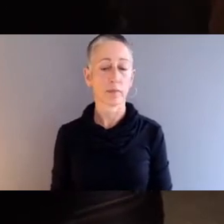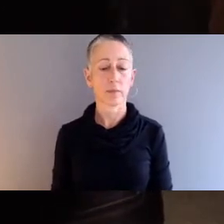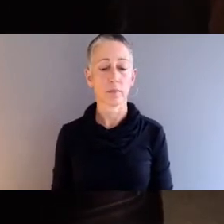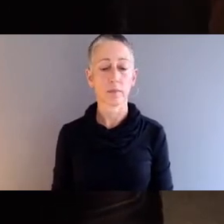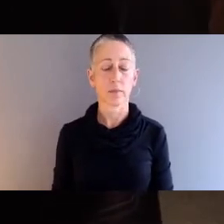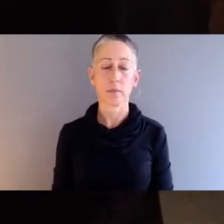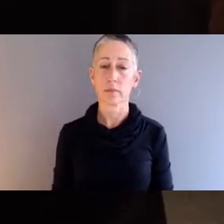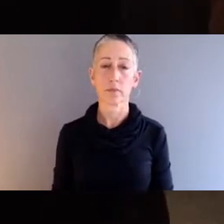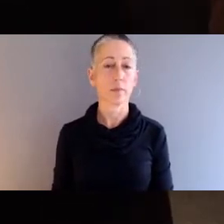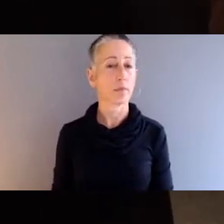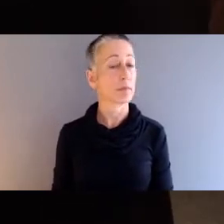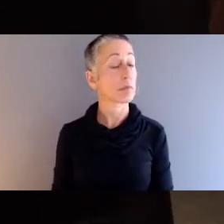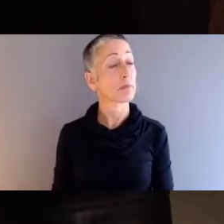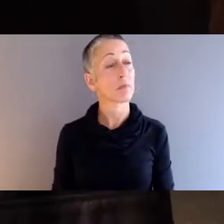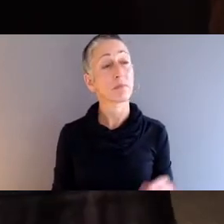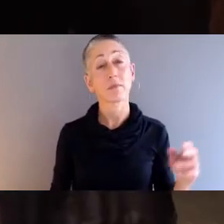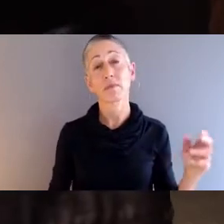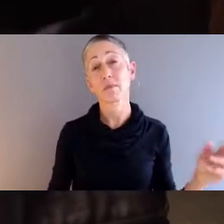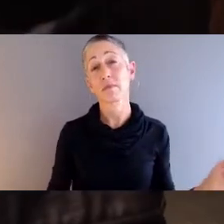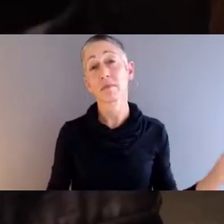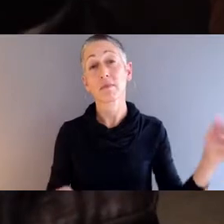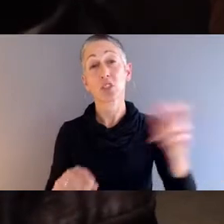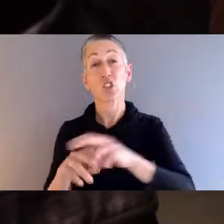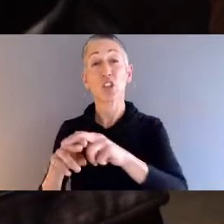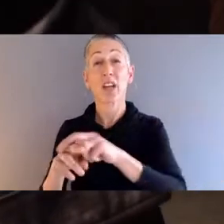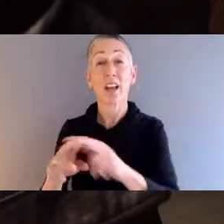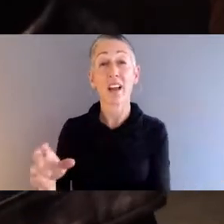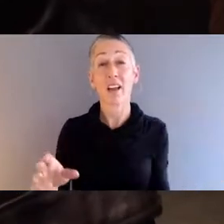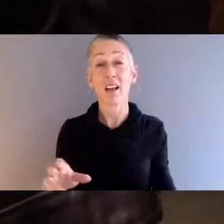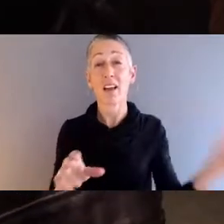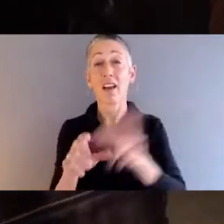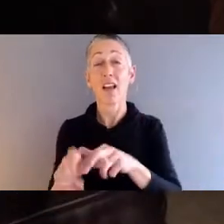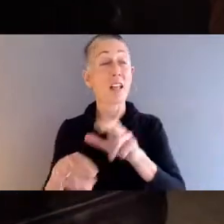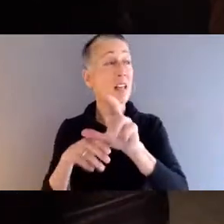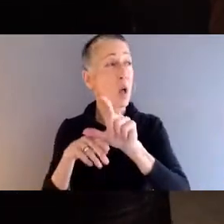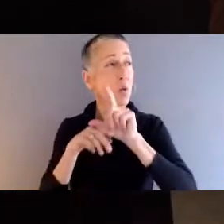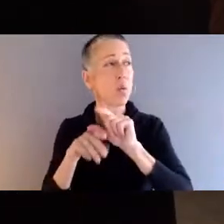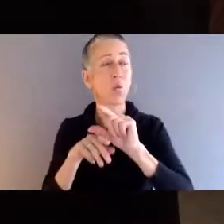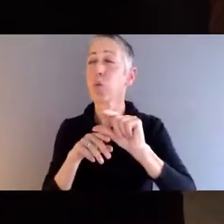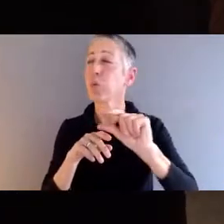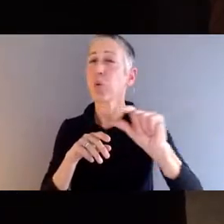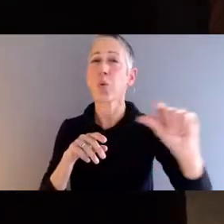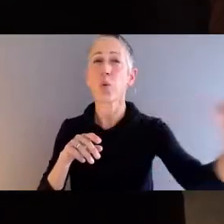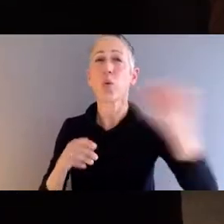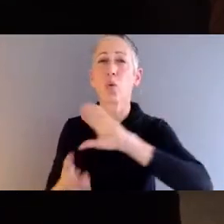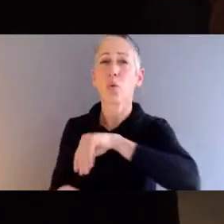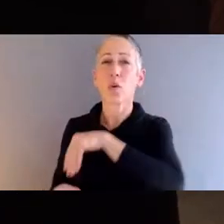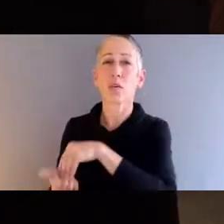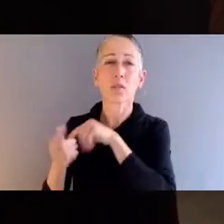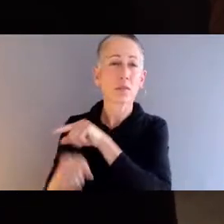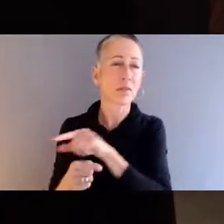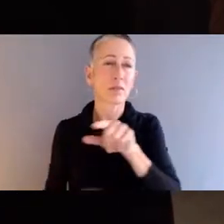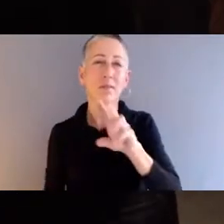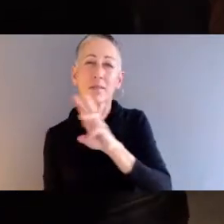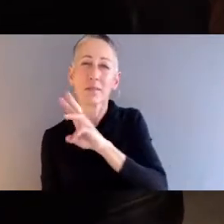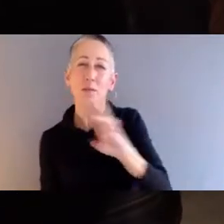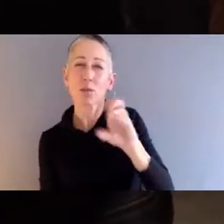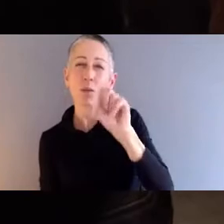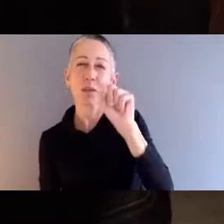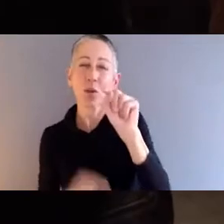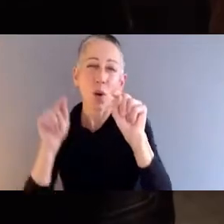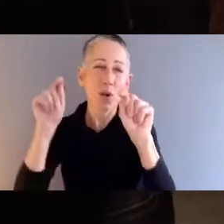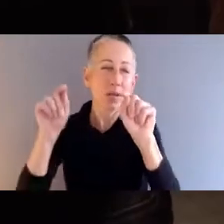Catch a train out of the city, West Coast Main Line to Oxenholm. At